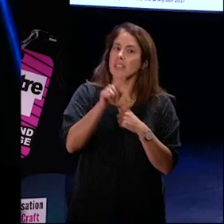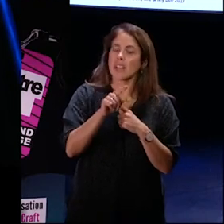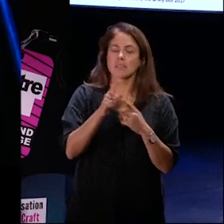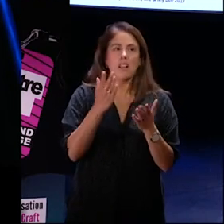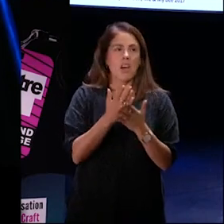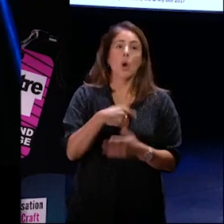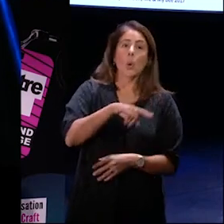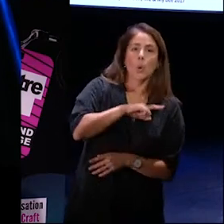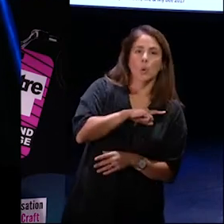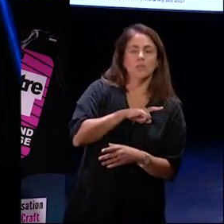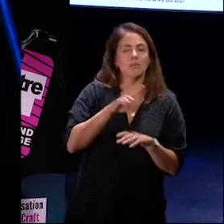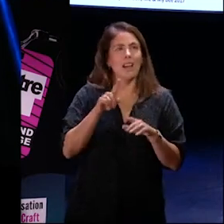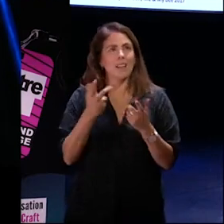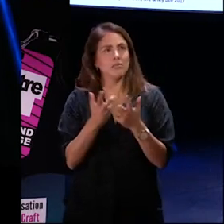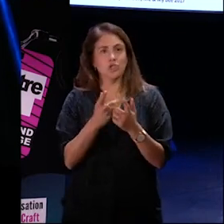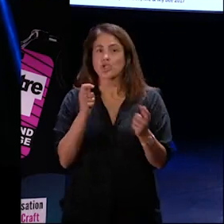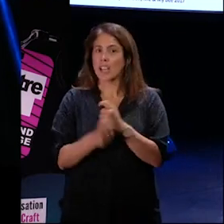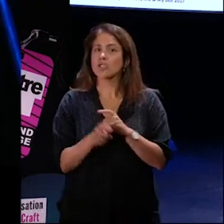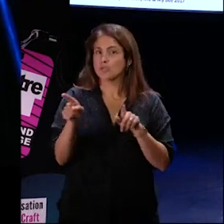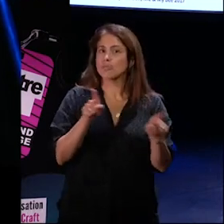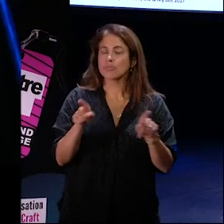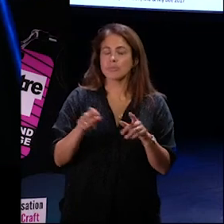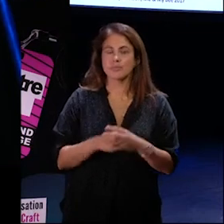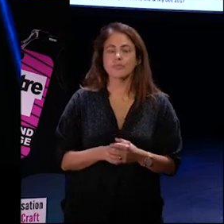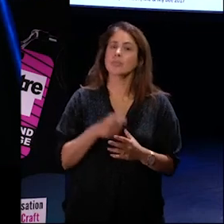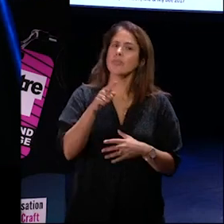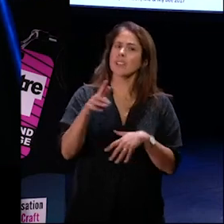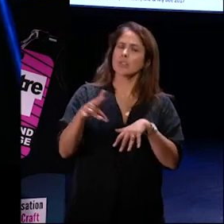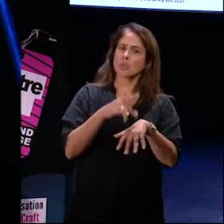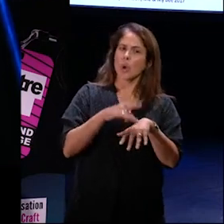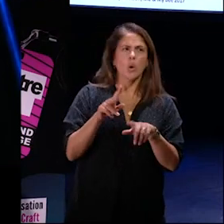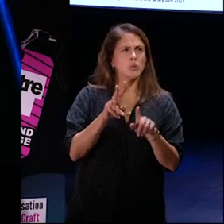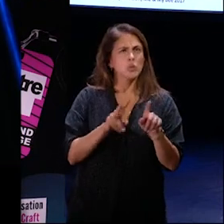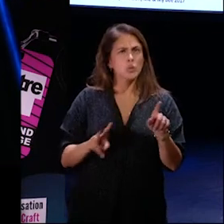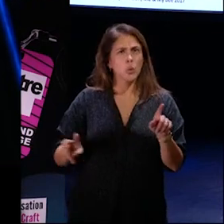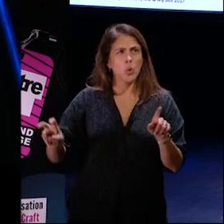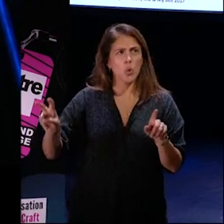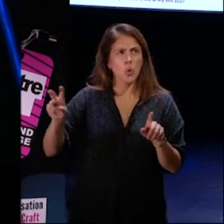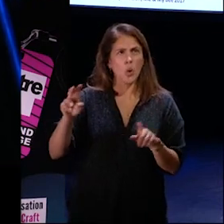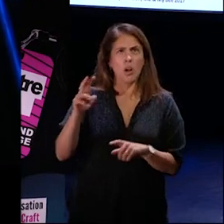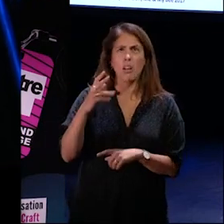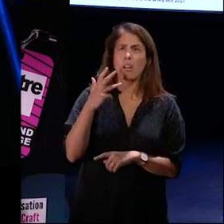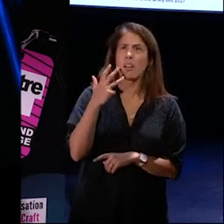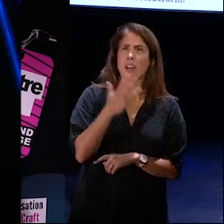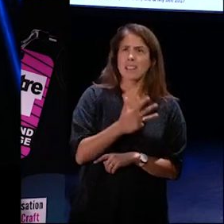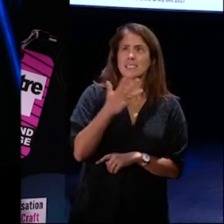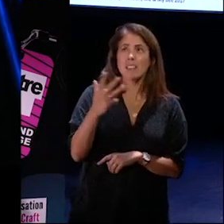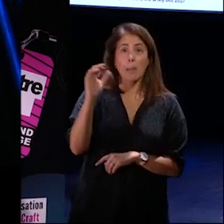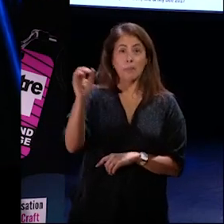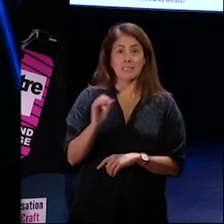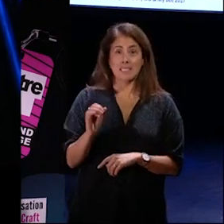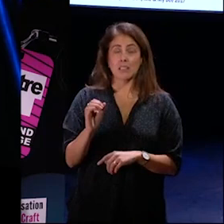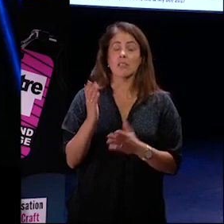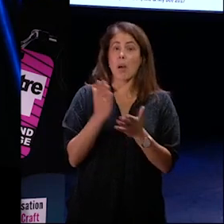and effect. That show, we toured, I'd say, like 99% on